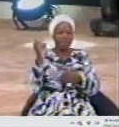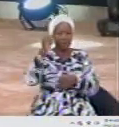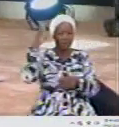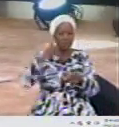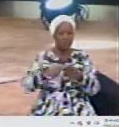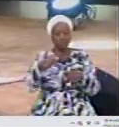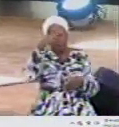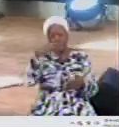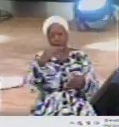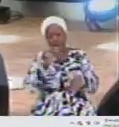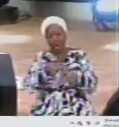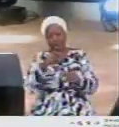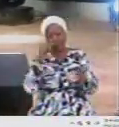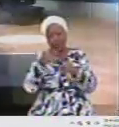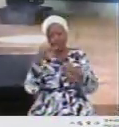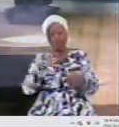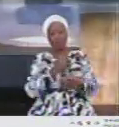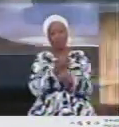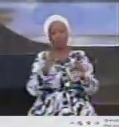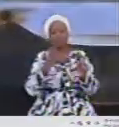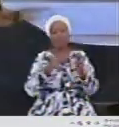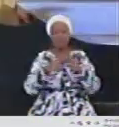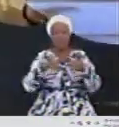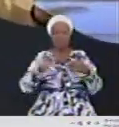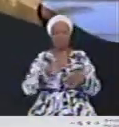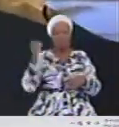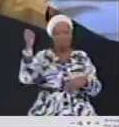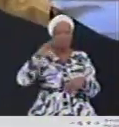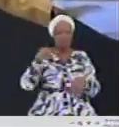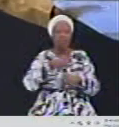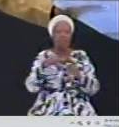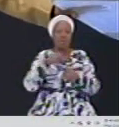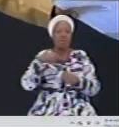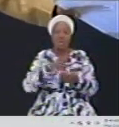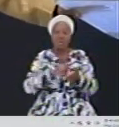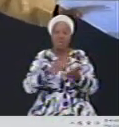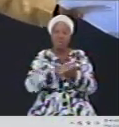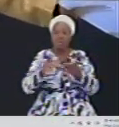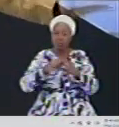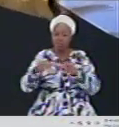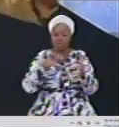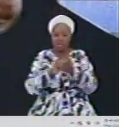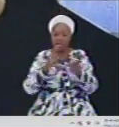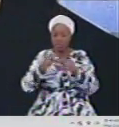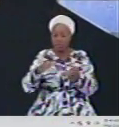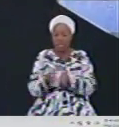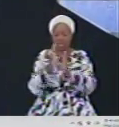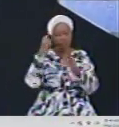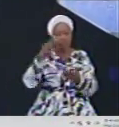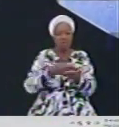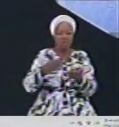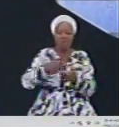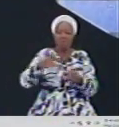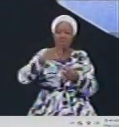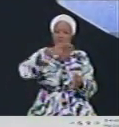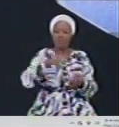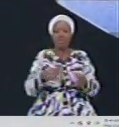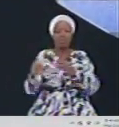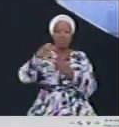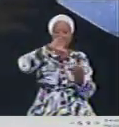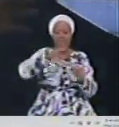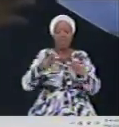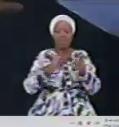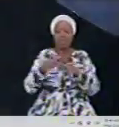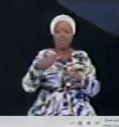the grace when we're sanctified, and then you do that, and now you are asking for the Holy Ghost baptism. It says, whom